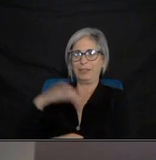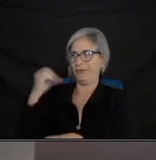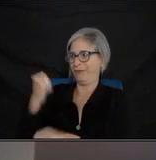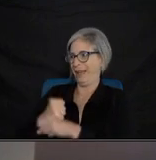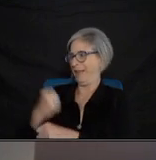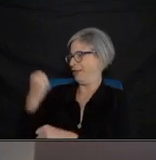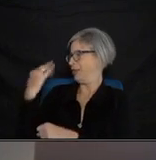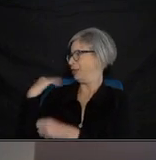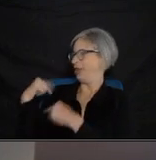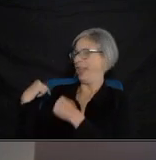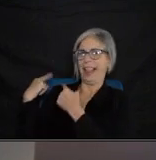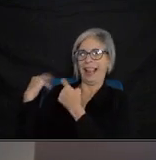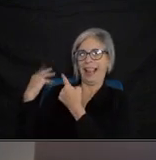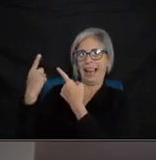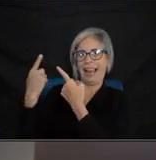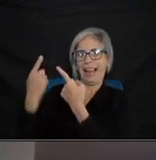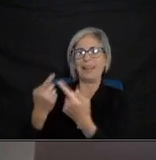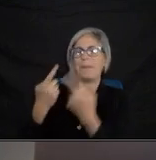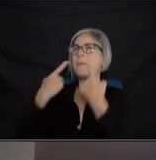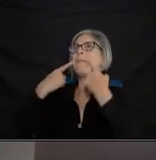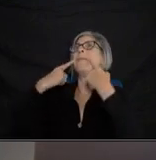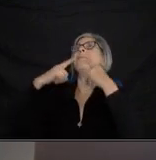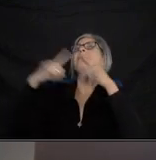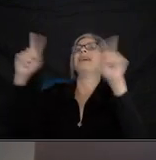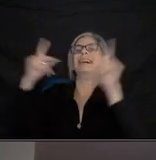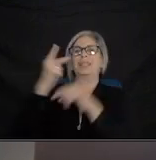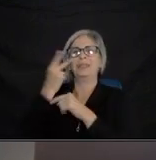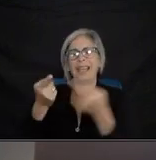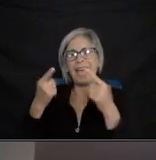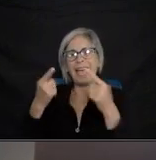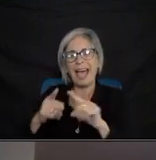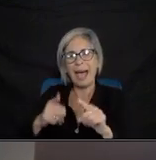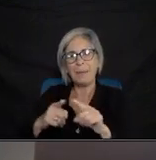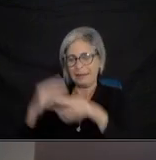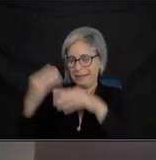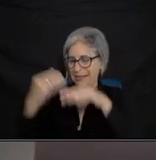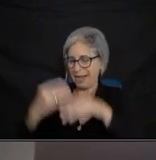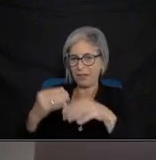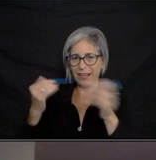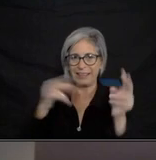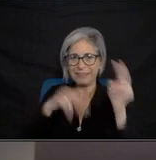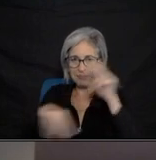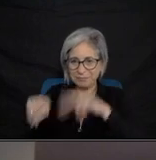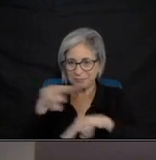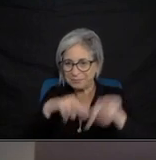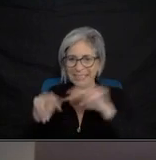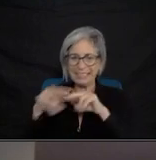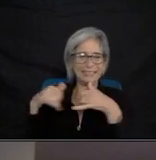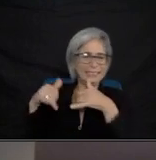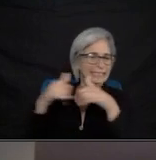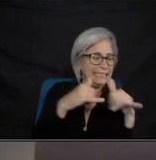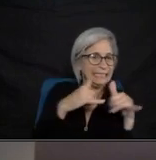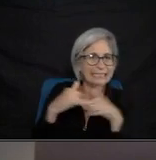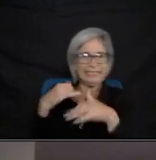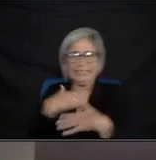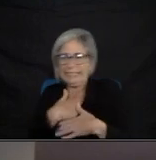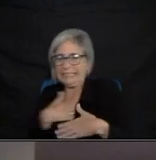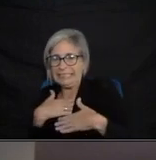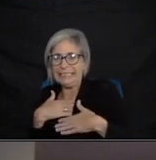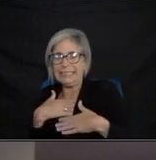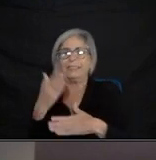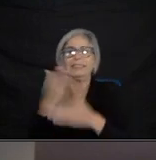is exciting to finally see this come into play. I just downloaded it and started kind of tweaking with it and everything. I do have